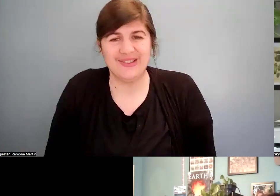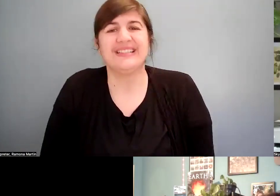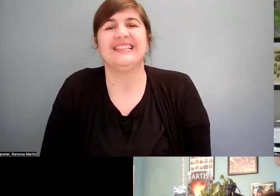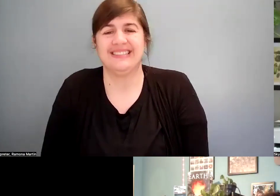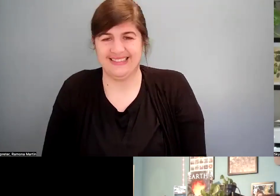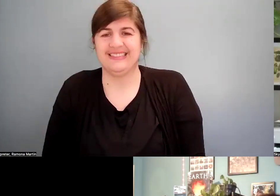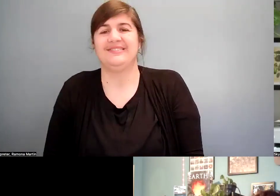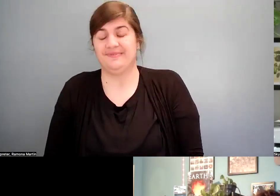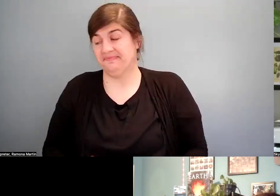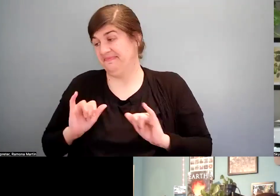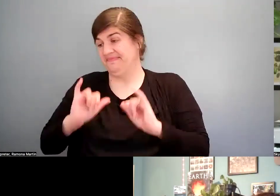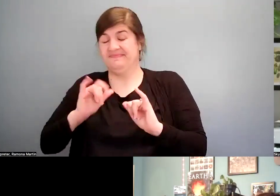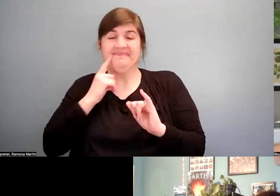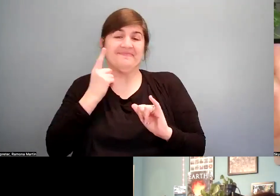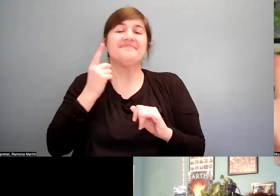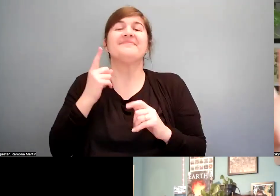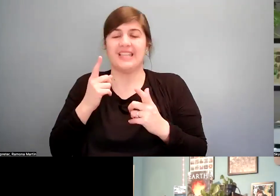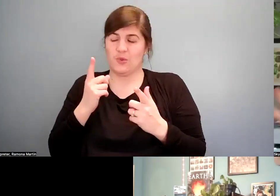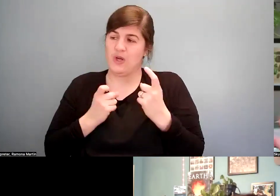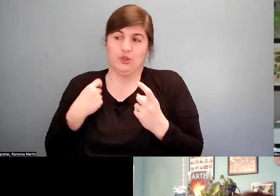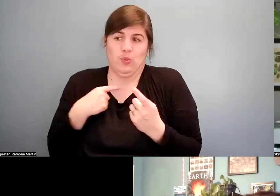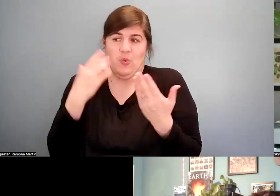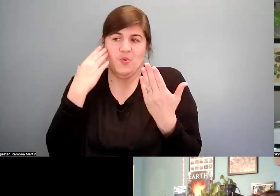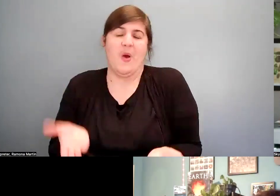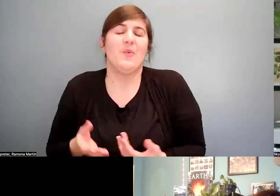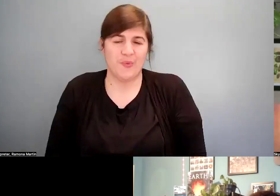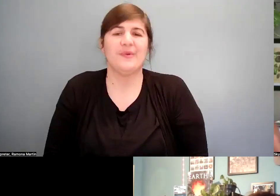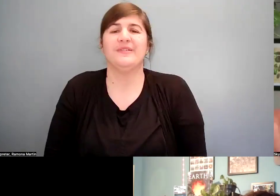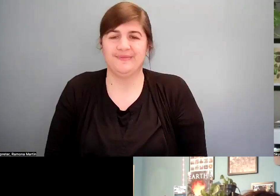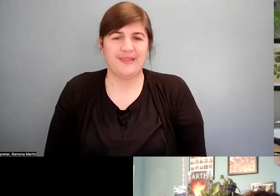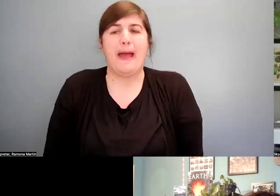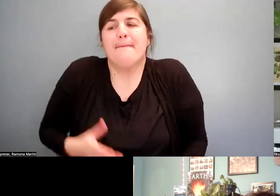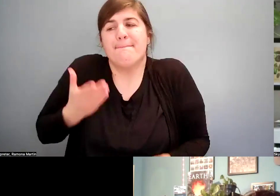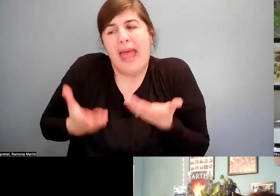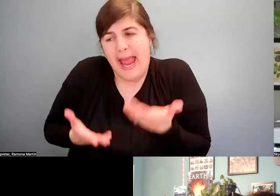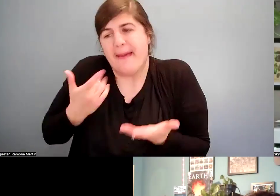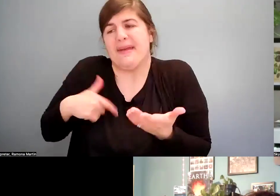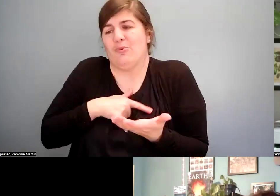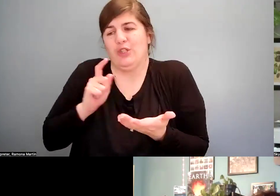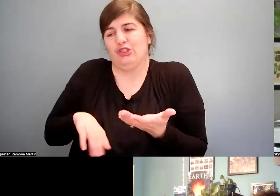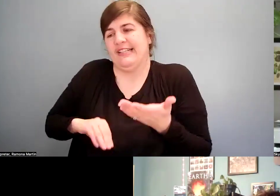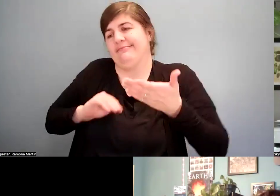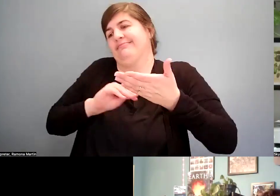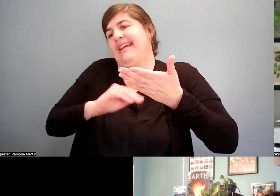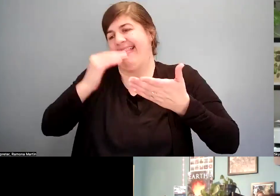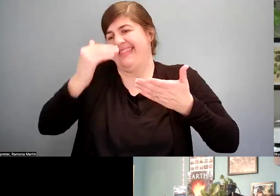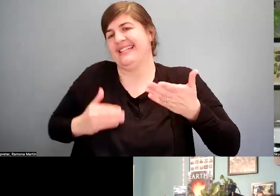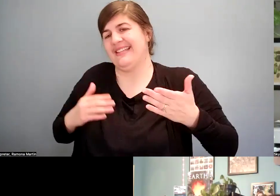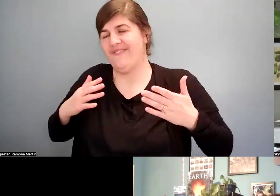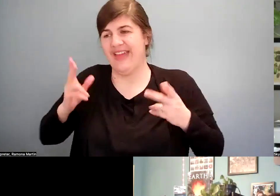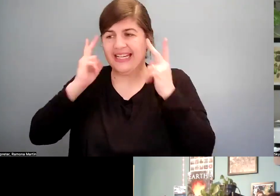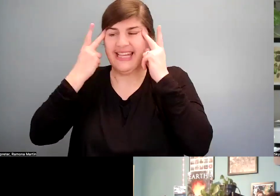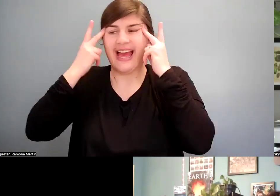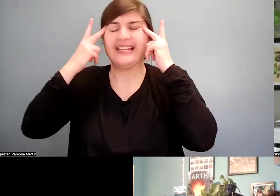Yikes. said, it's a question. We don't know. Okay, Yeah, maybe we should add it to the list of yeah. anxieties. Good. Yeah.